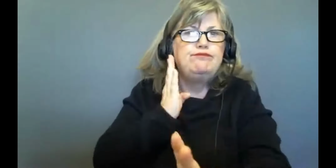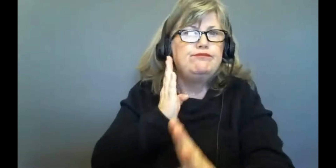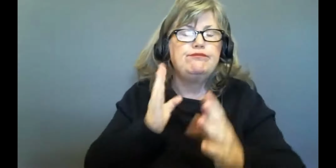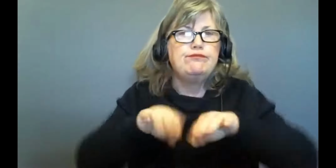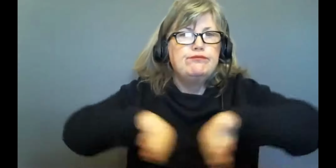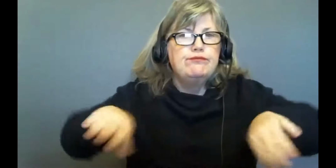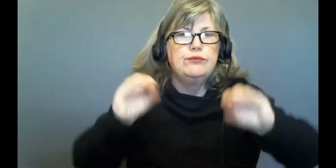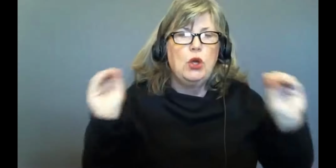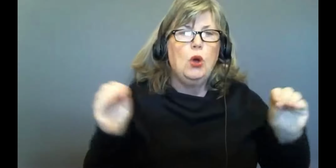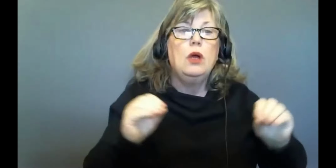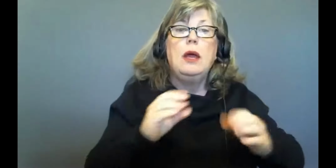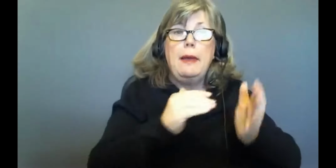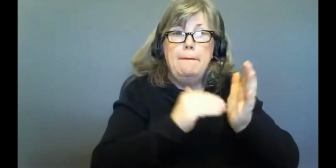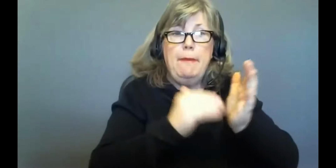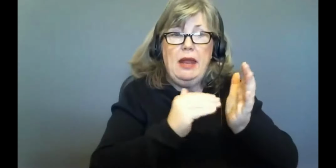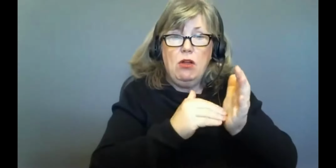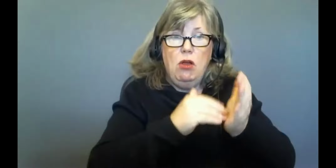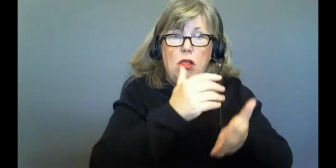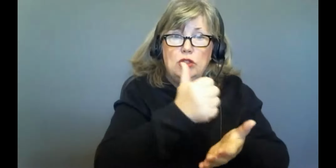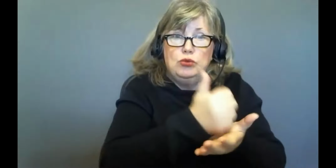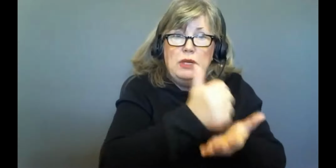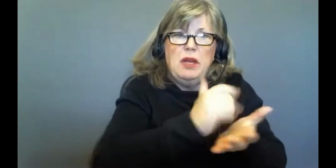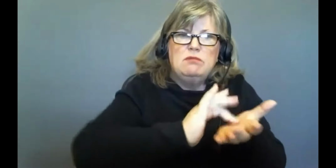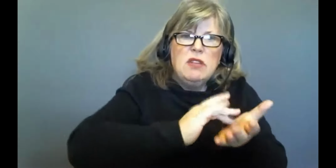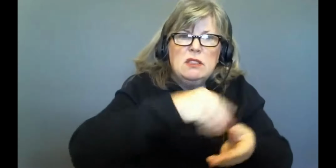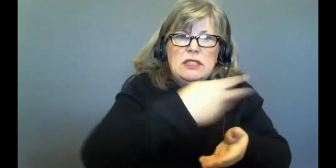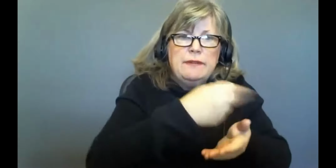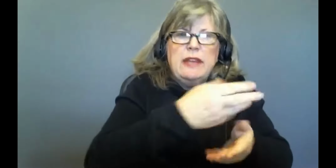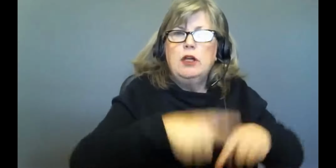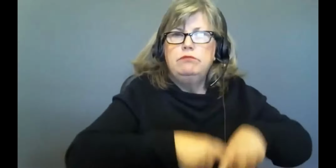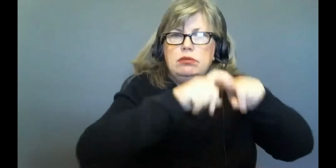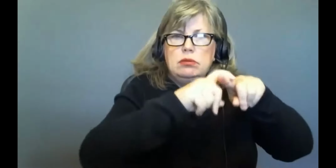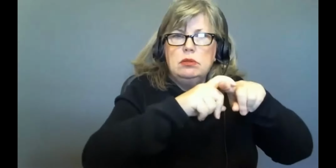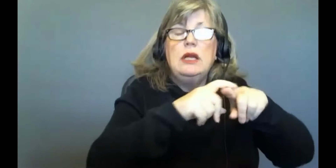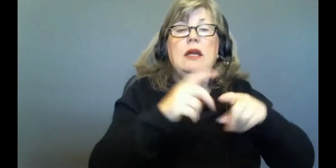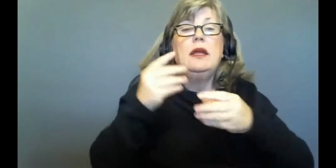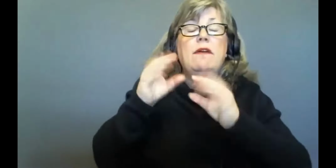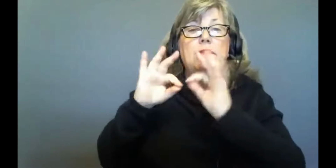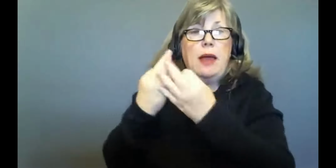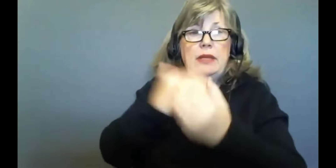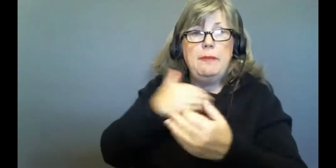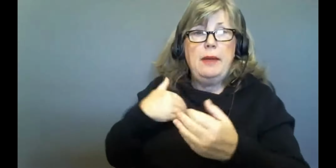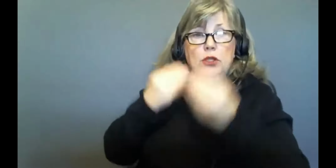treatment, and also a lack of information given to family members.